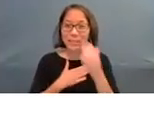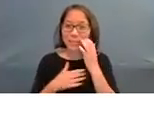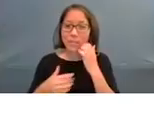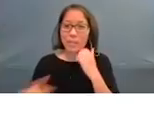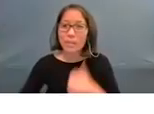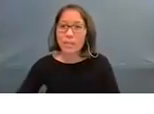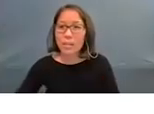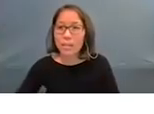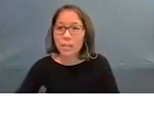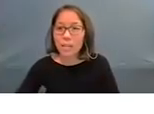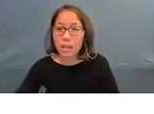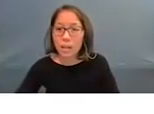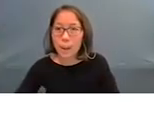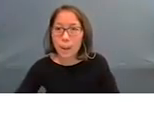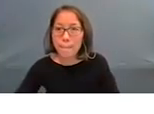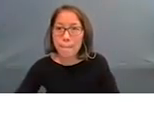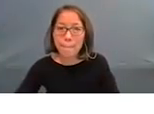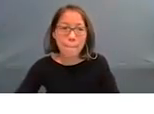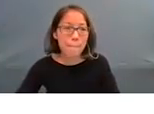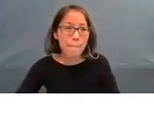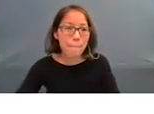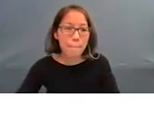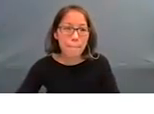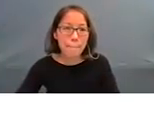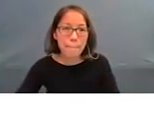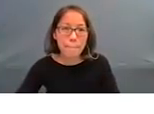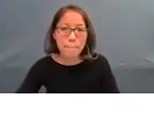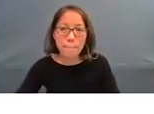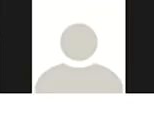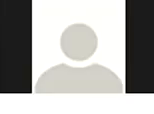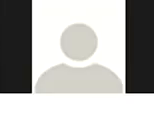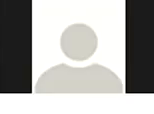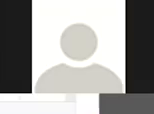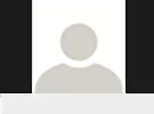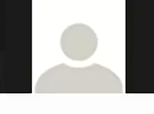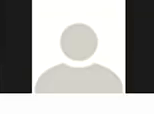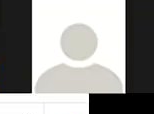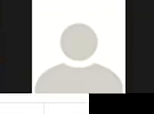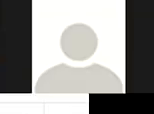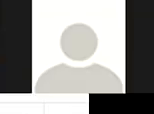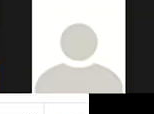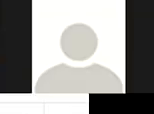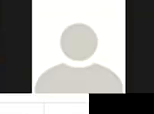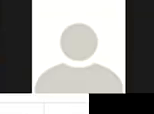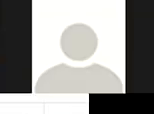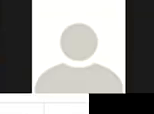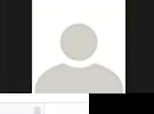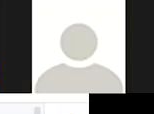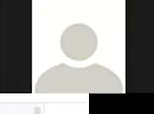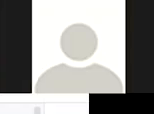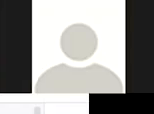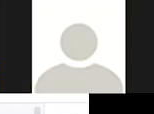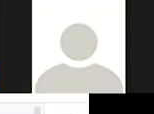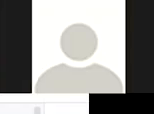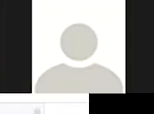you. I'll be showing a sample pre-kindergarten schedule. It's important to keep in mind that this schedule is a